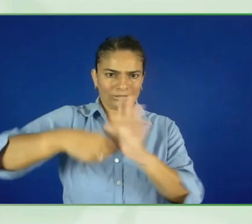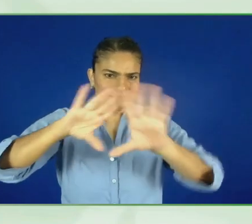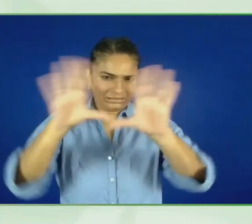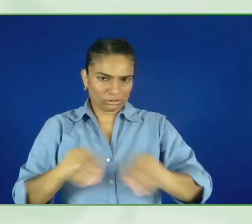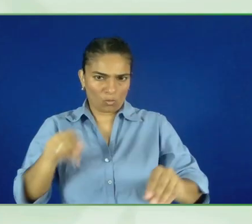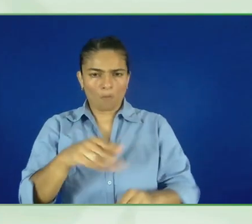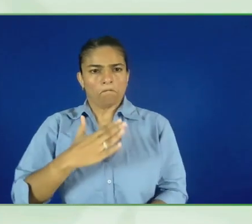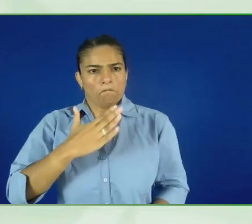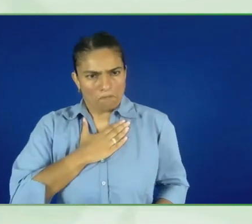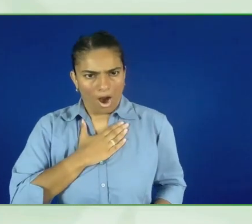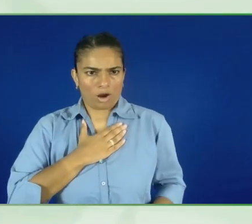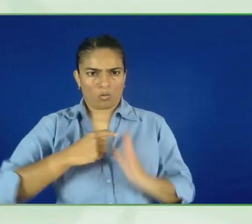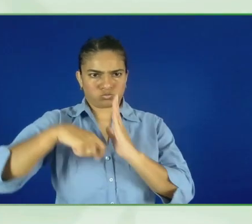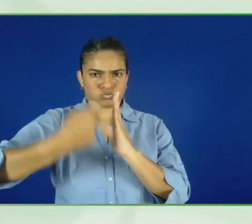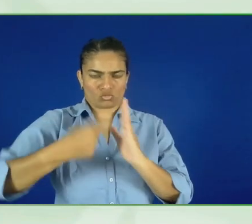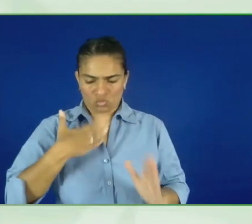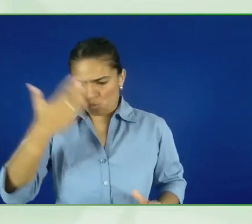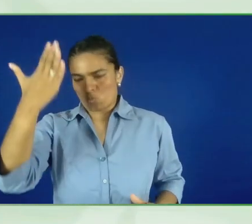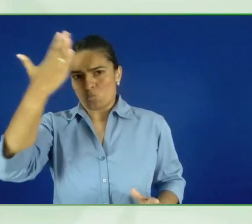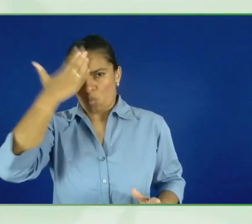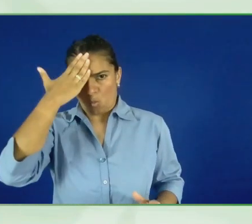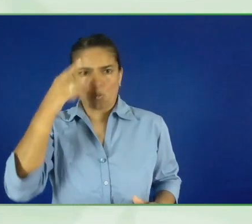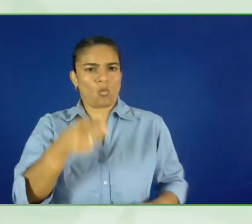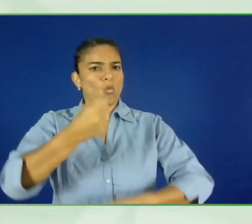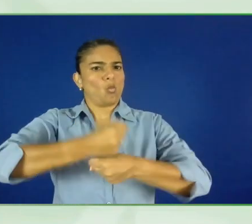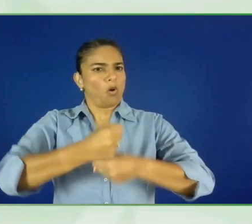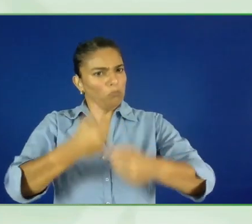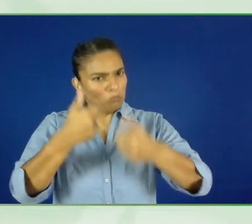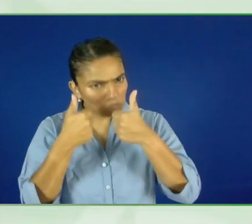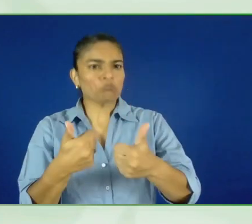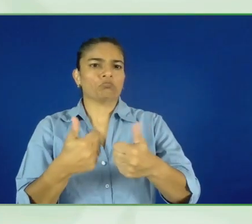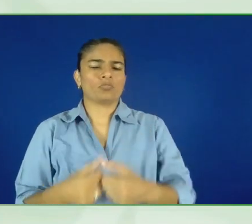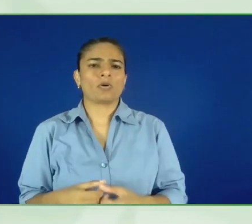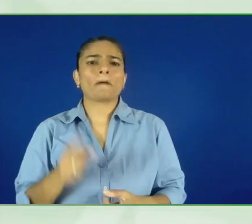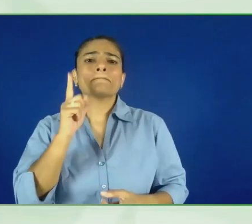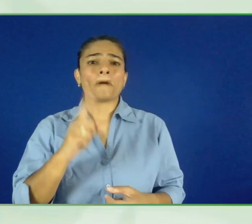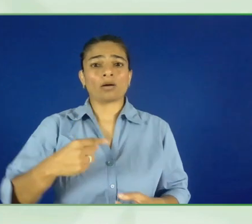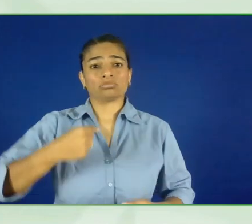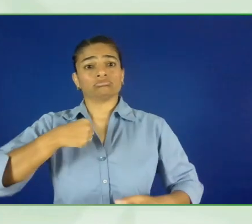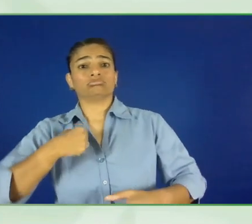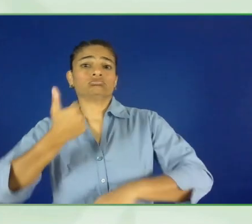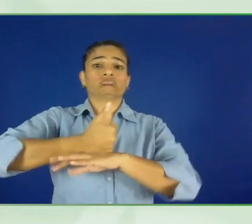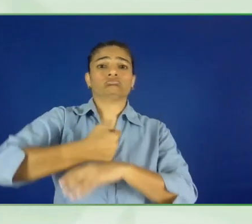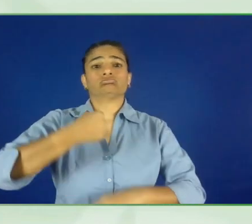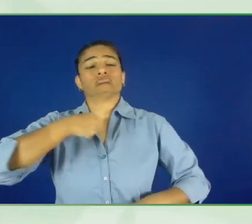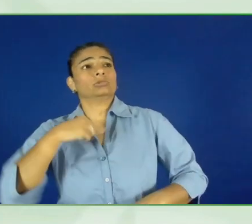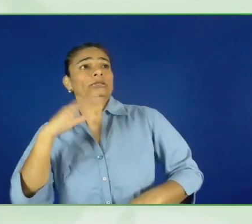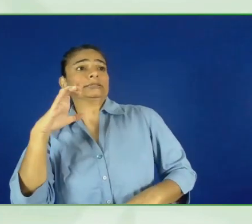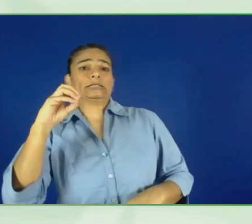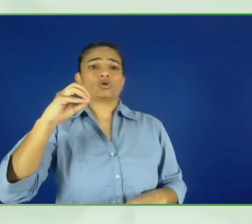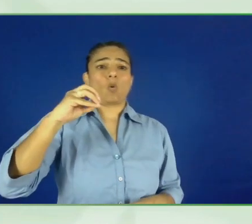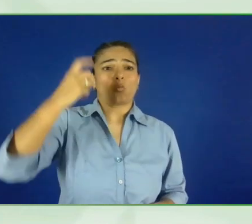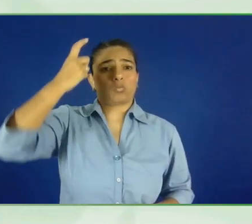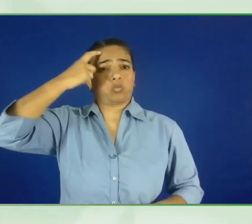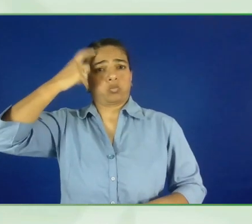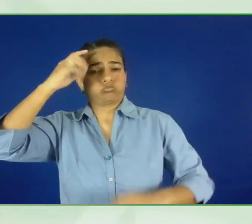the CEO, but it's also my personal area of interest, and I'm knowing basically everything, all the departments, all the people, what